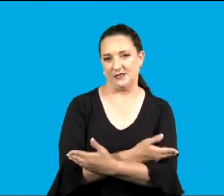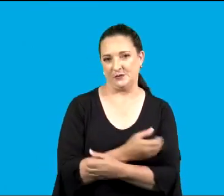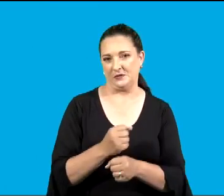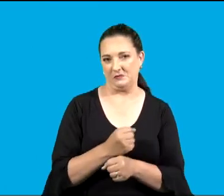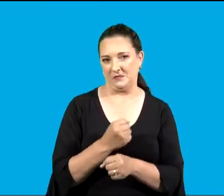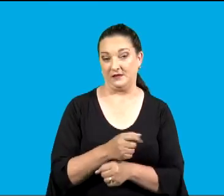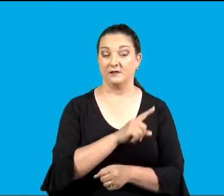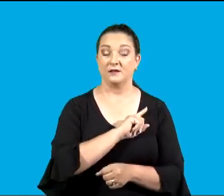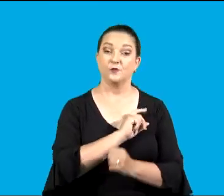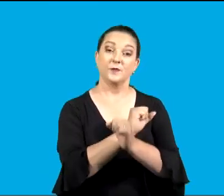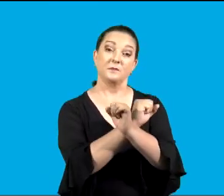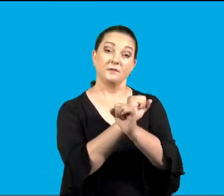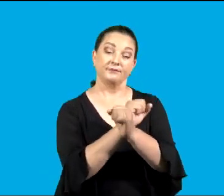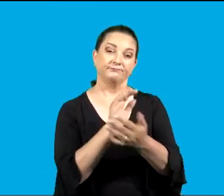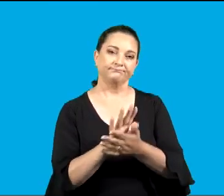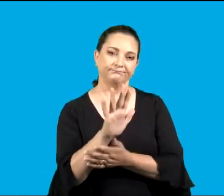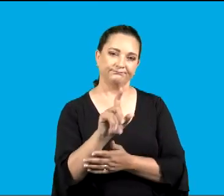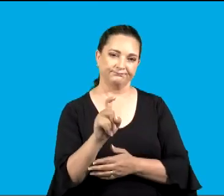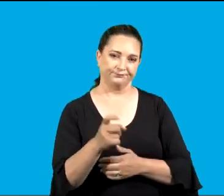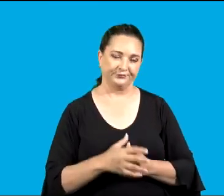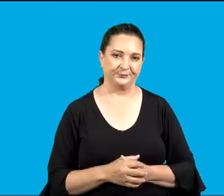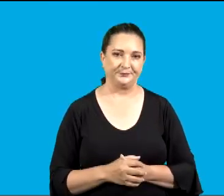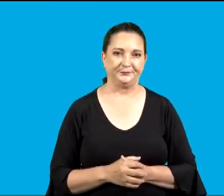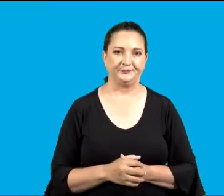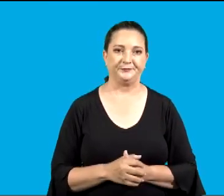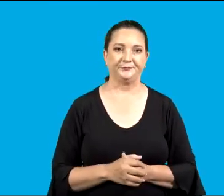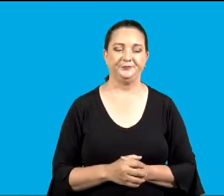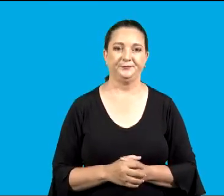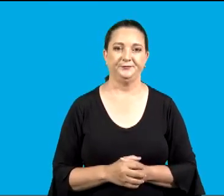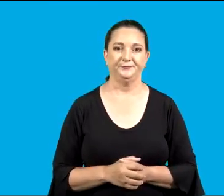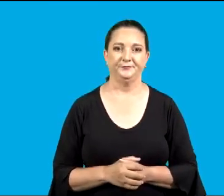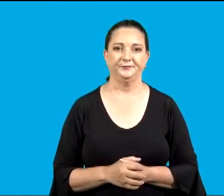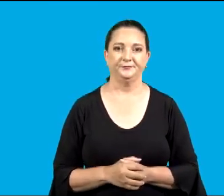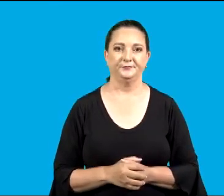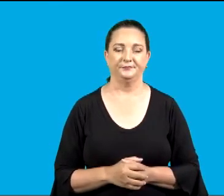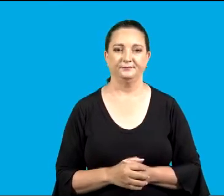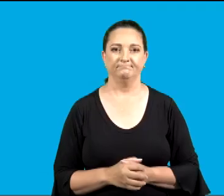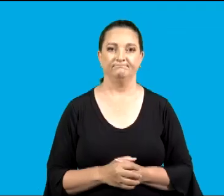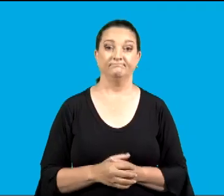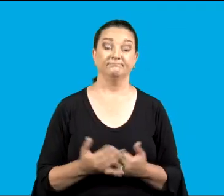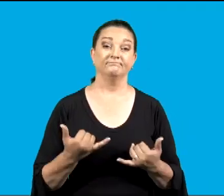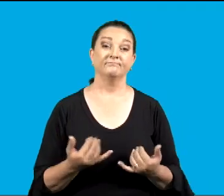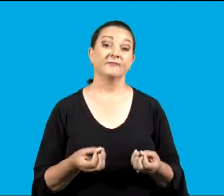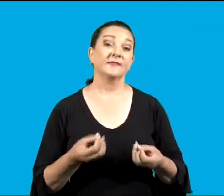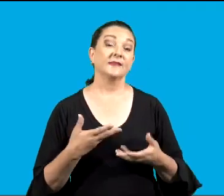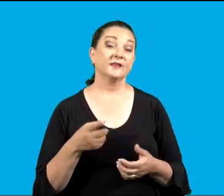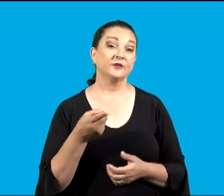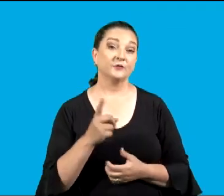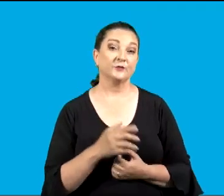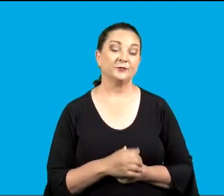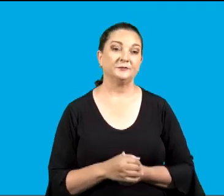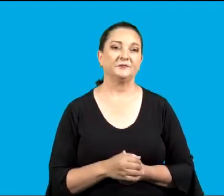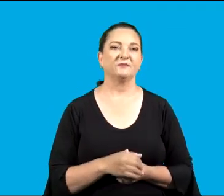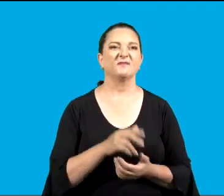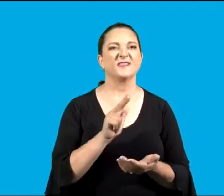t-shirts. So you see that multiply by 15,000 t-shirts. That would now